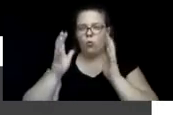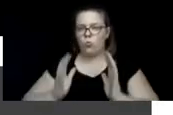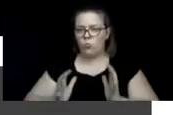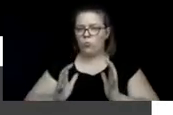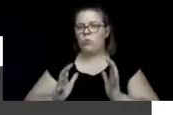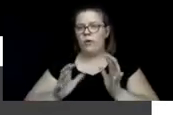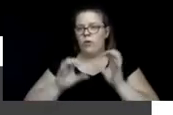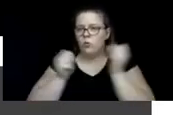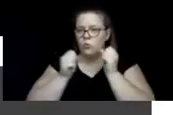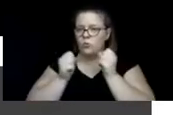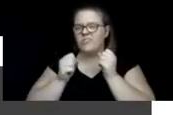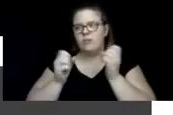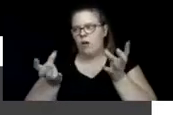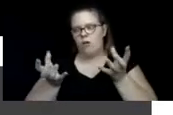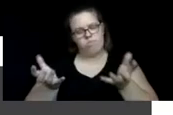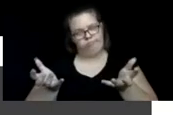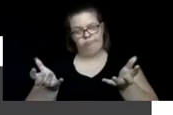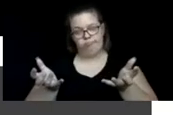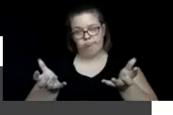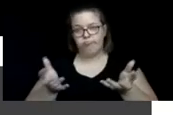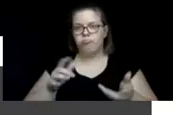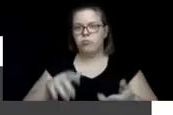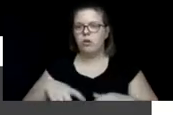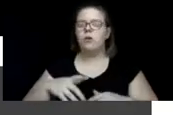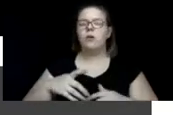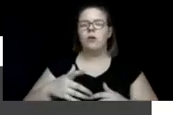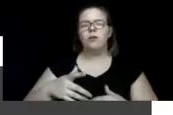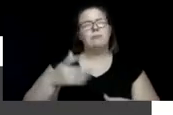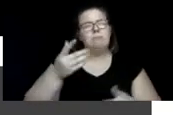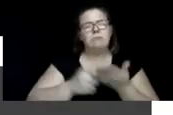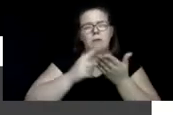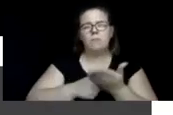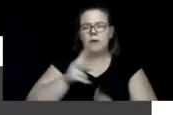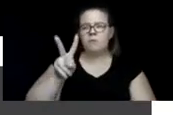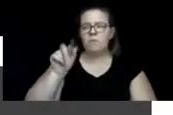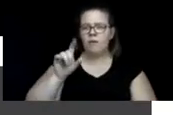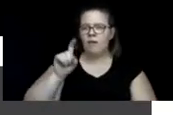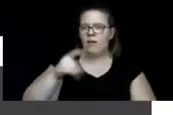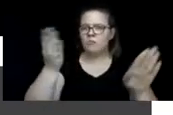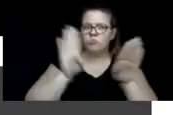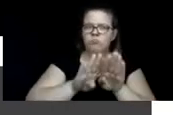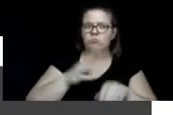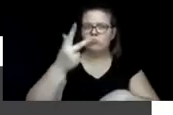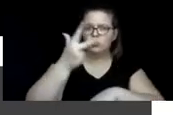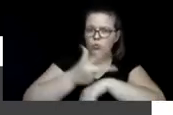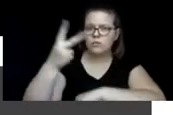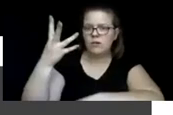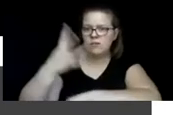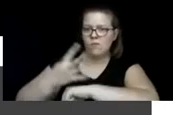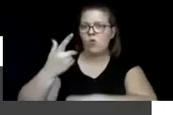point, the VA might have to close for 3 or 4 days for